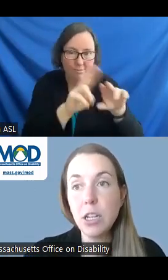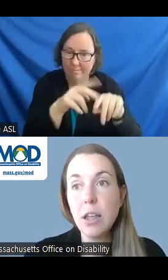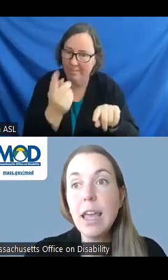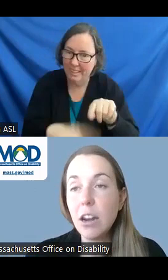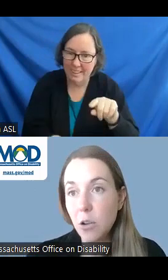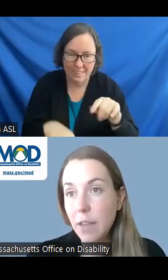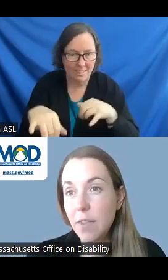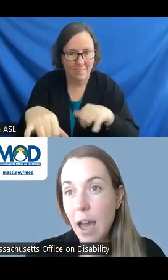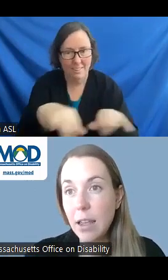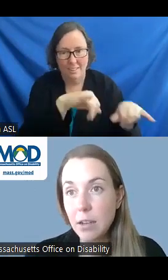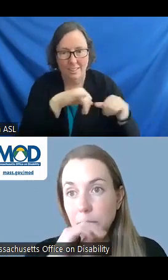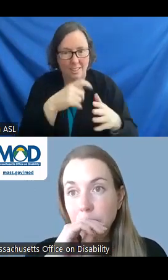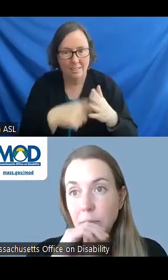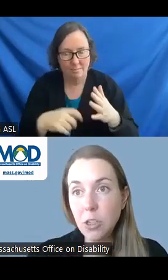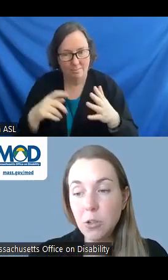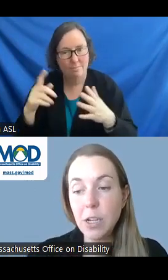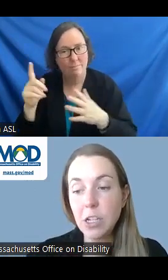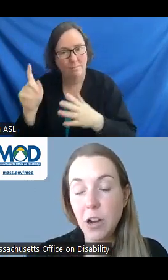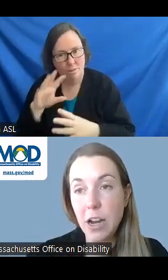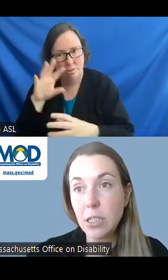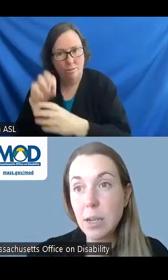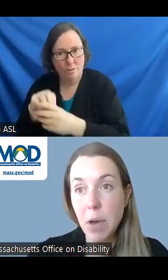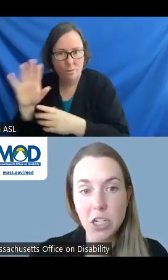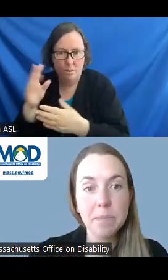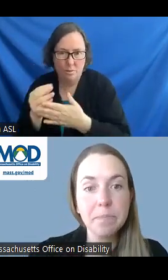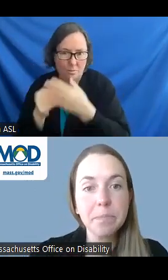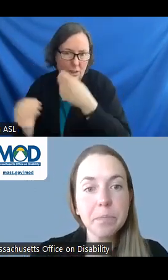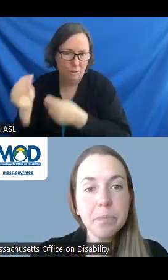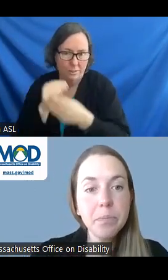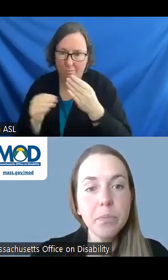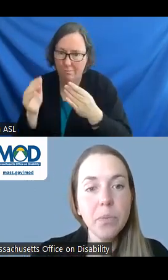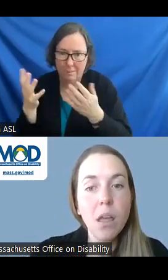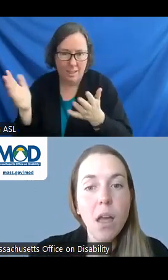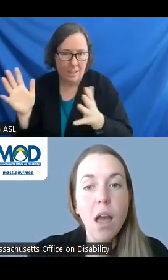need to integrate that in, excuse me, to your agency budget.